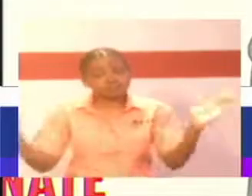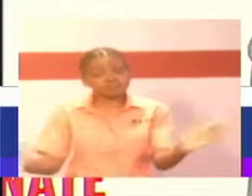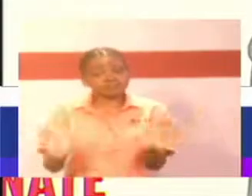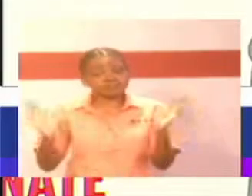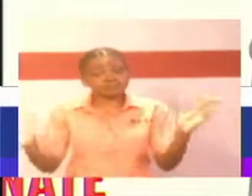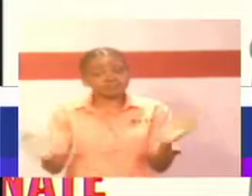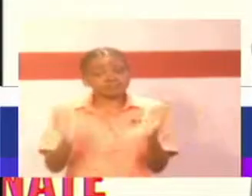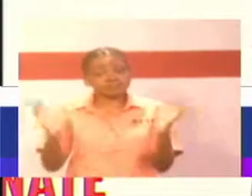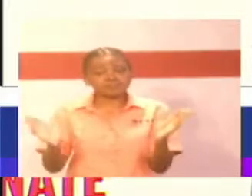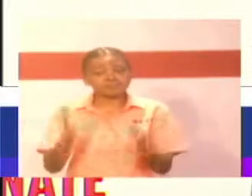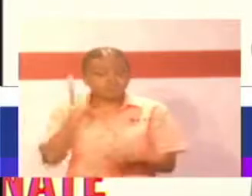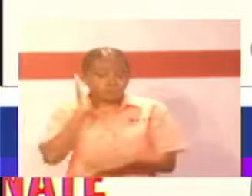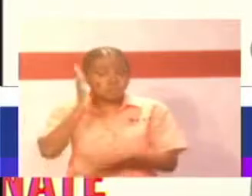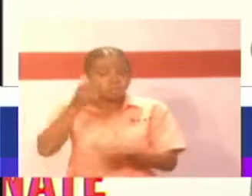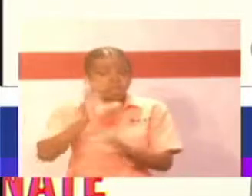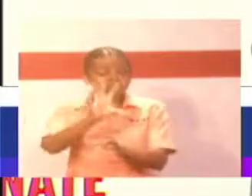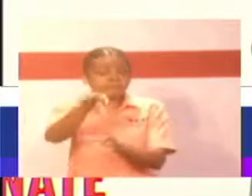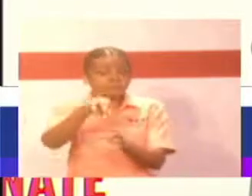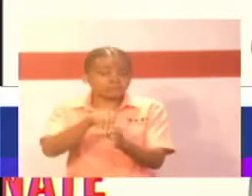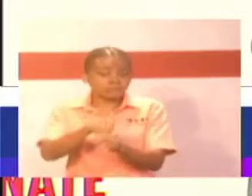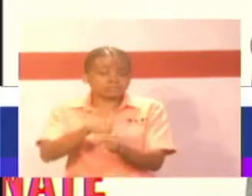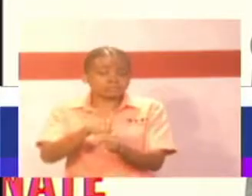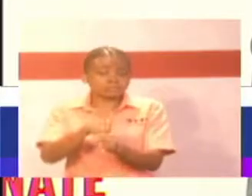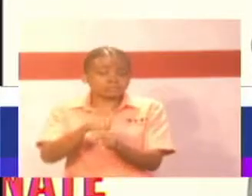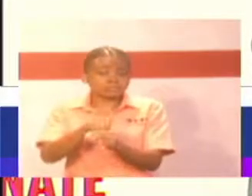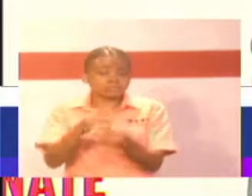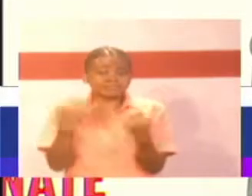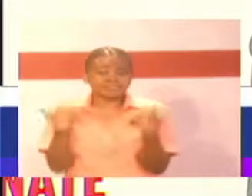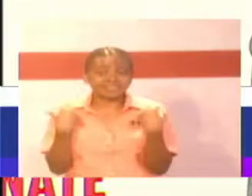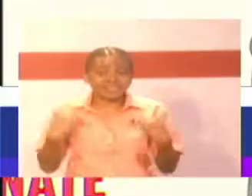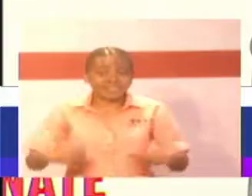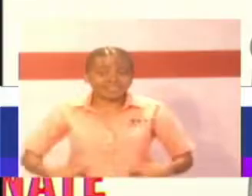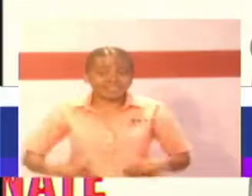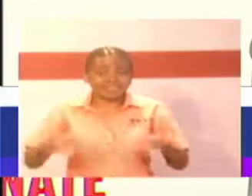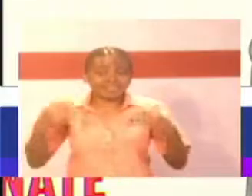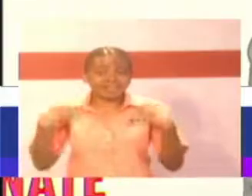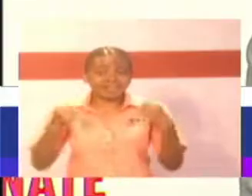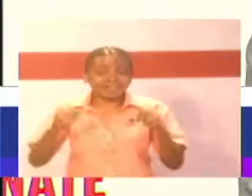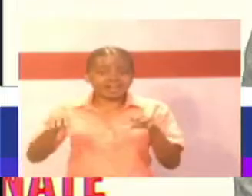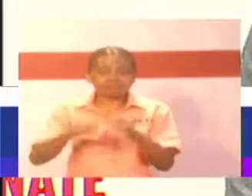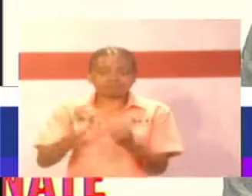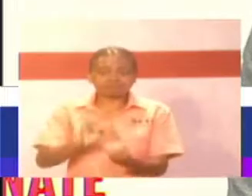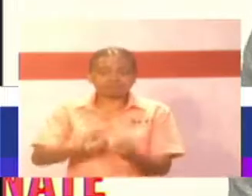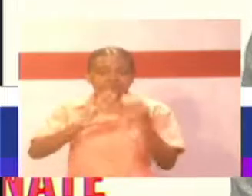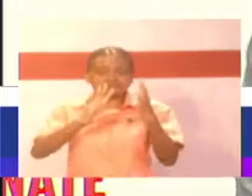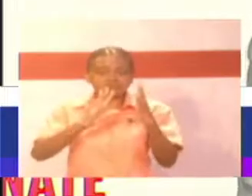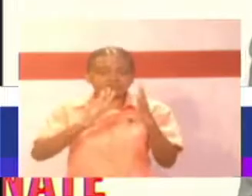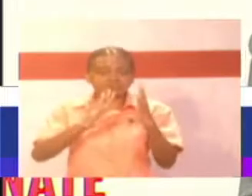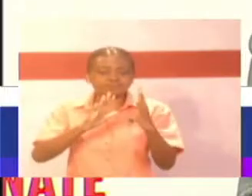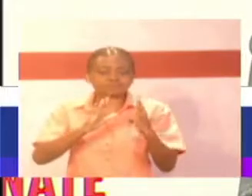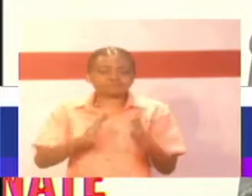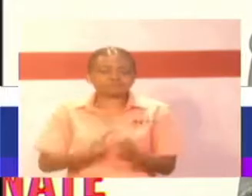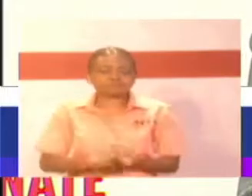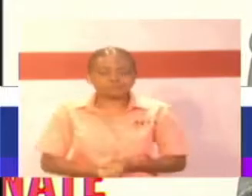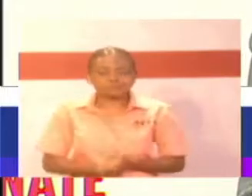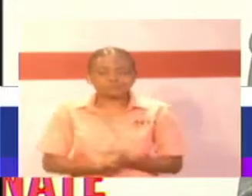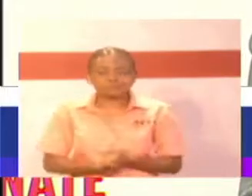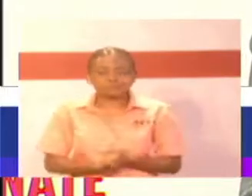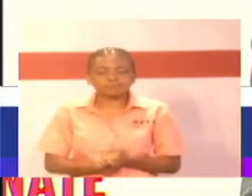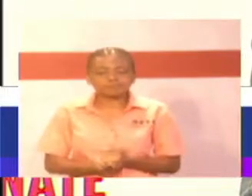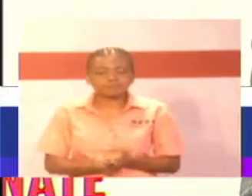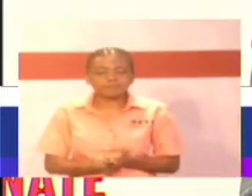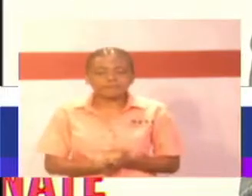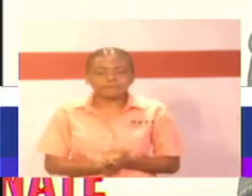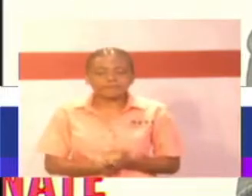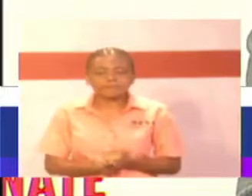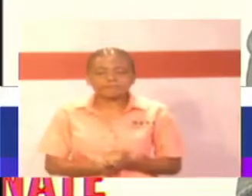activity demonstrations and challenges. Promoting good health is not solely the remit of the health sector, and so we are